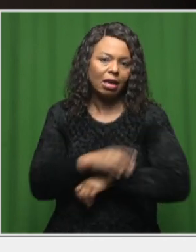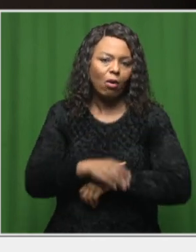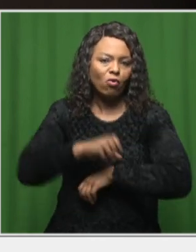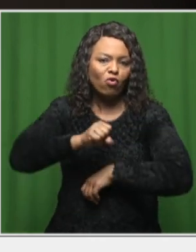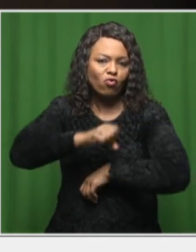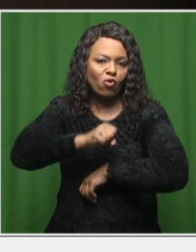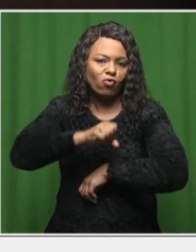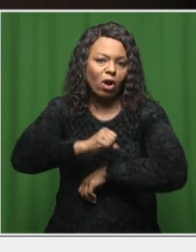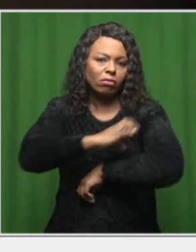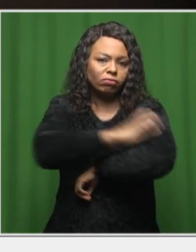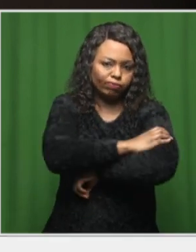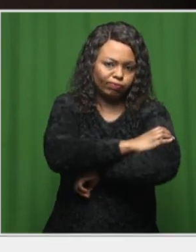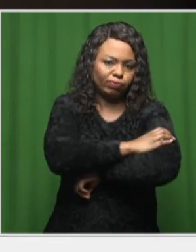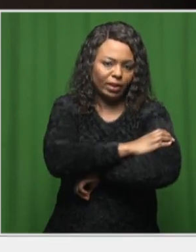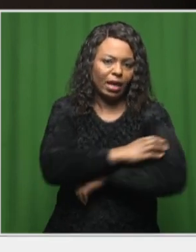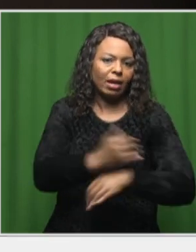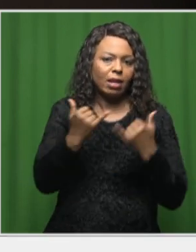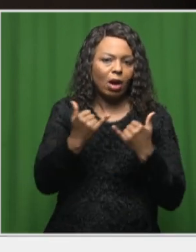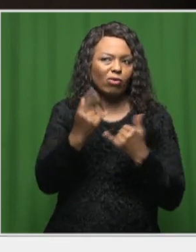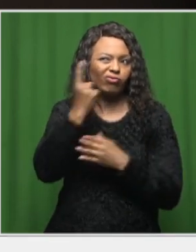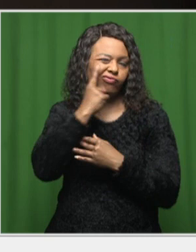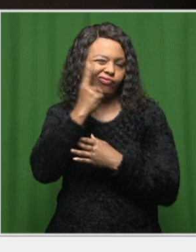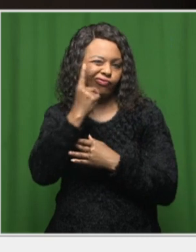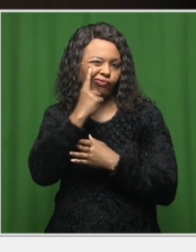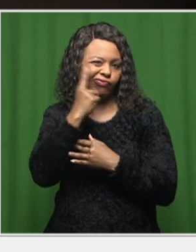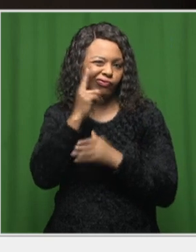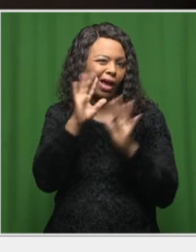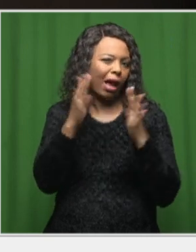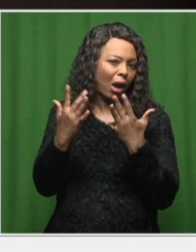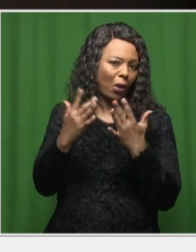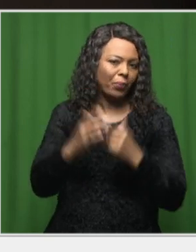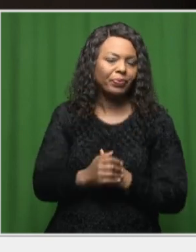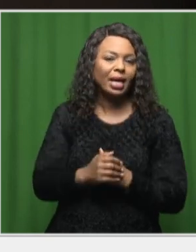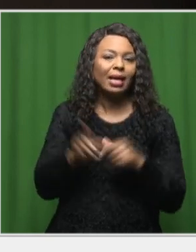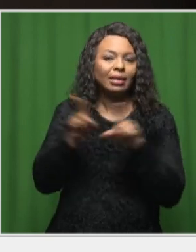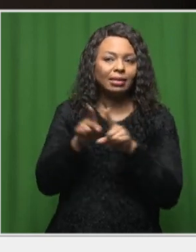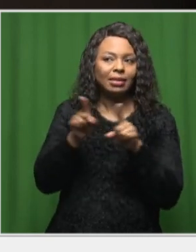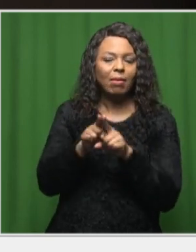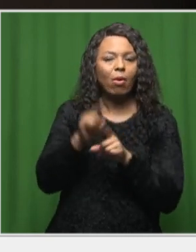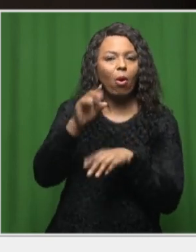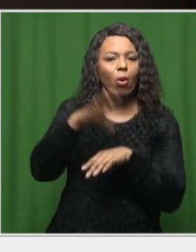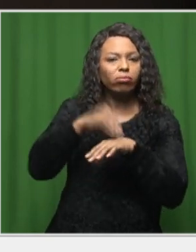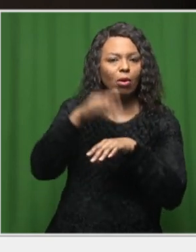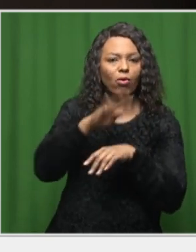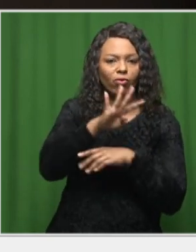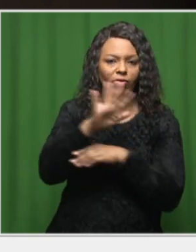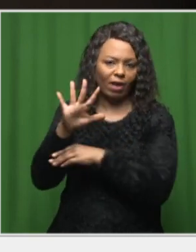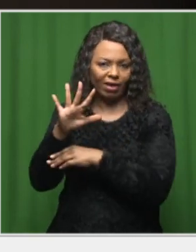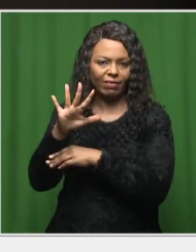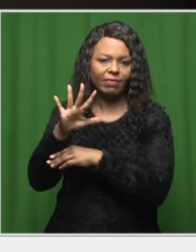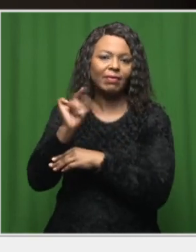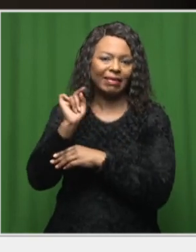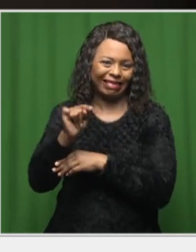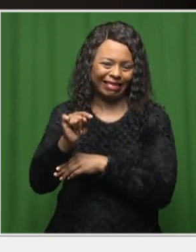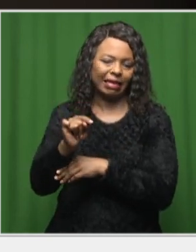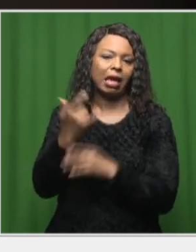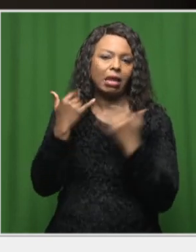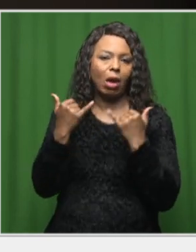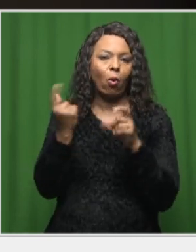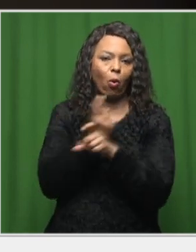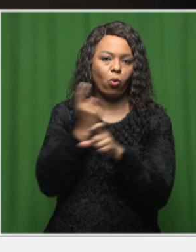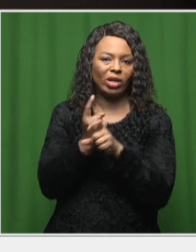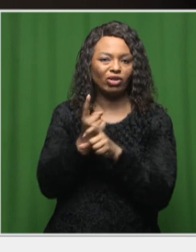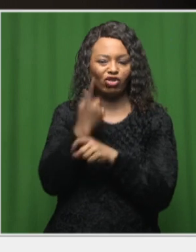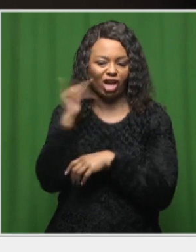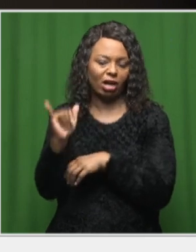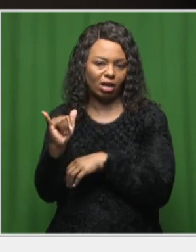to know where you stand in terms of your blood pressure is, particularly if you're over the age of 45, you should at least have your blood